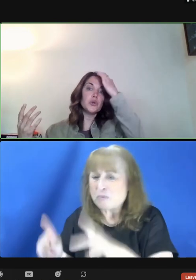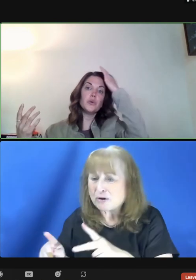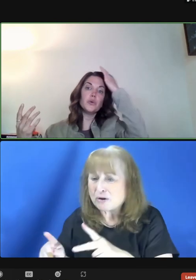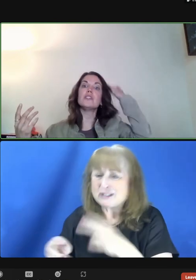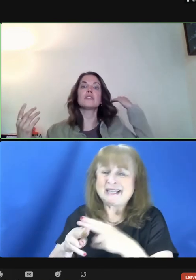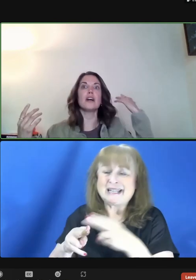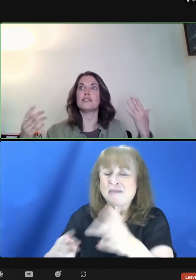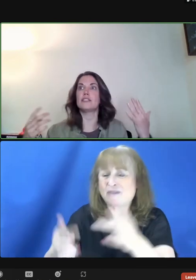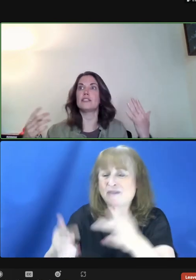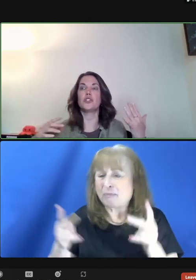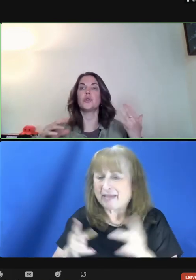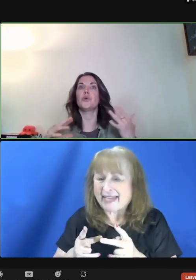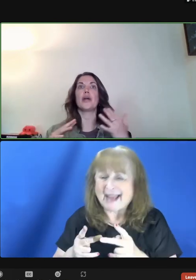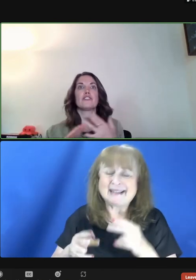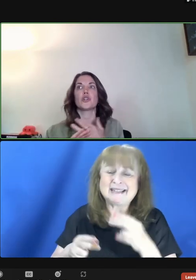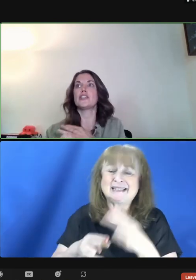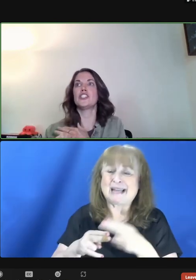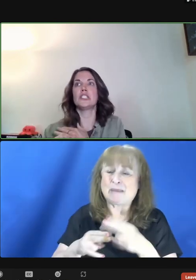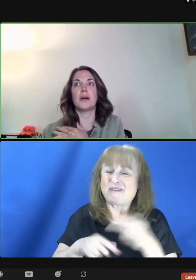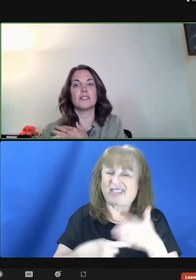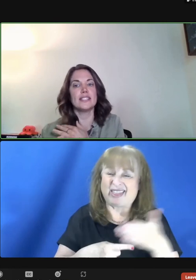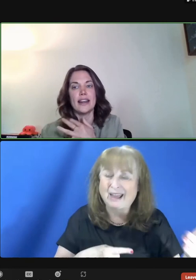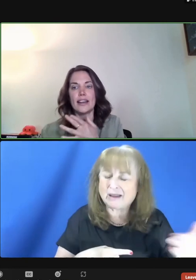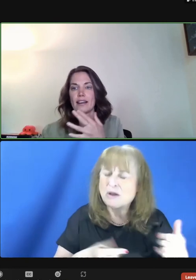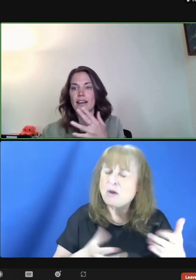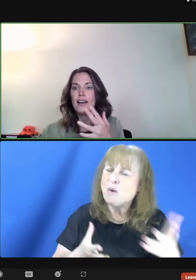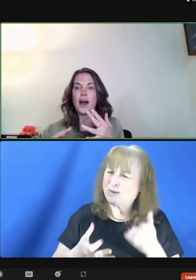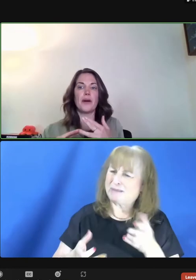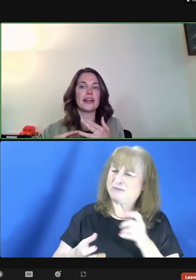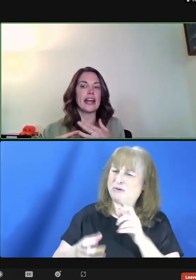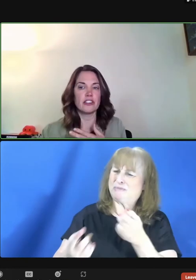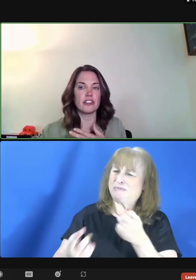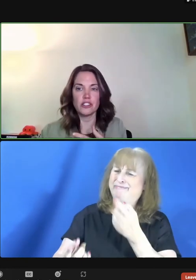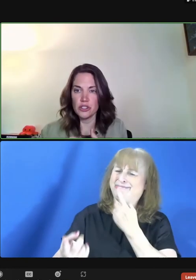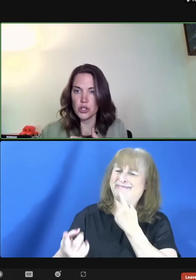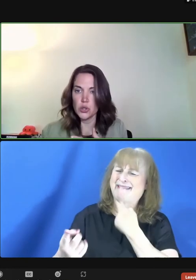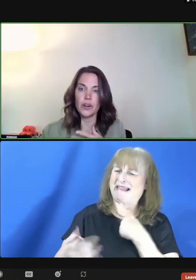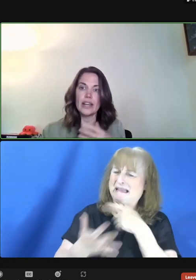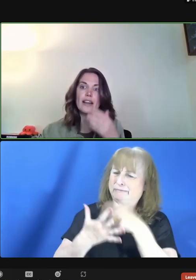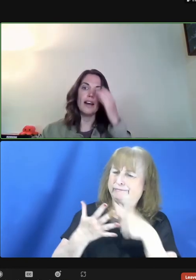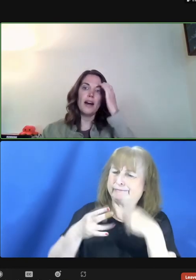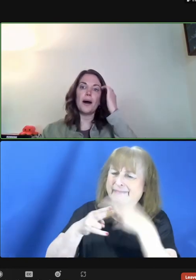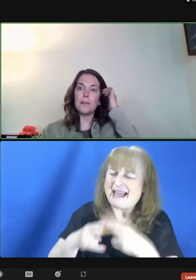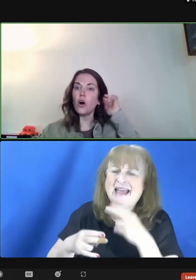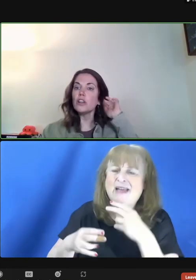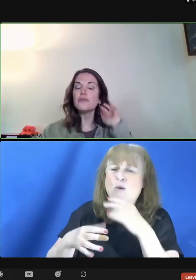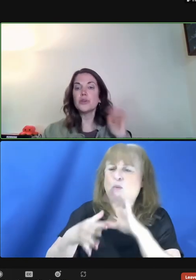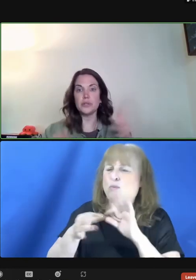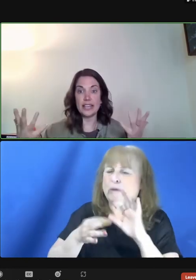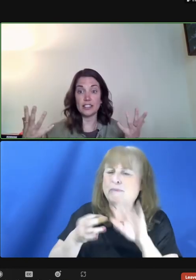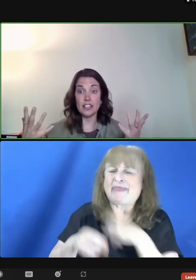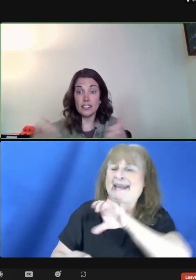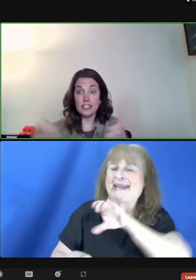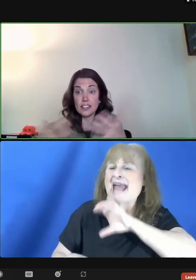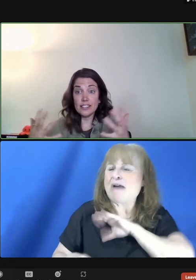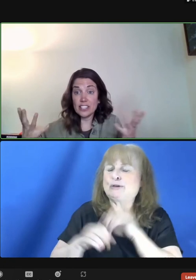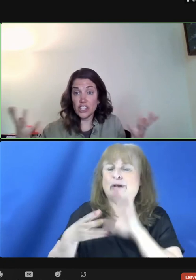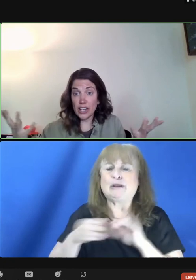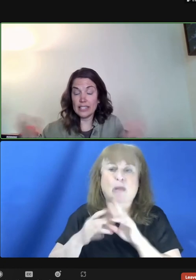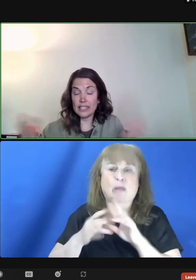want them to discuss, to answer questions about setting, about characters in a story, all of those